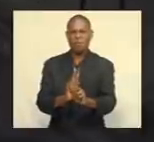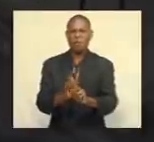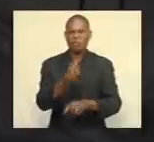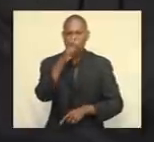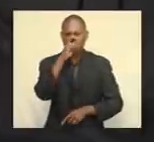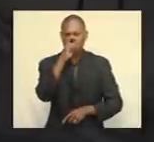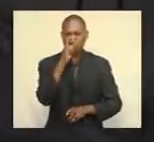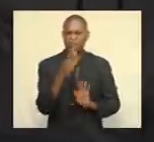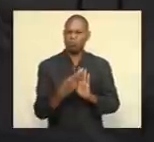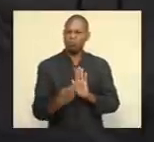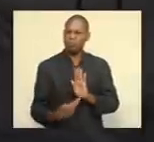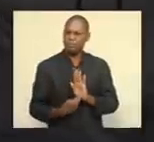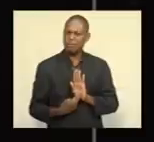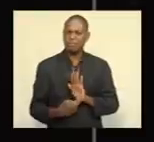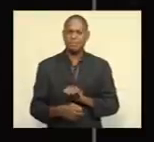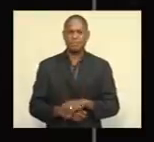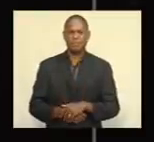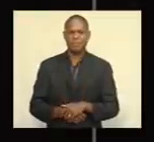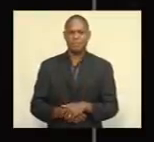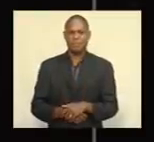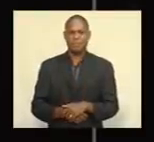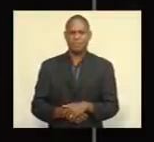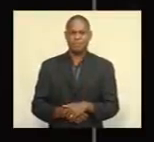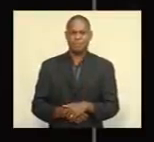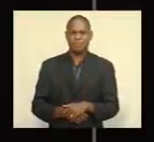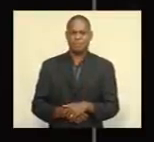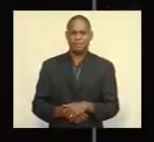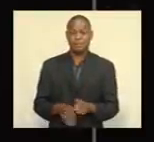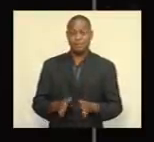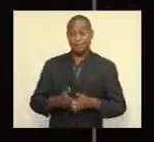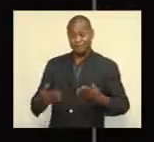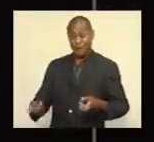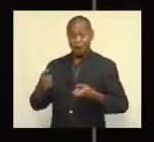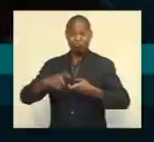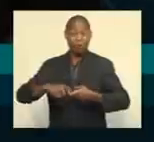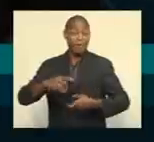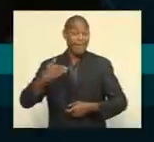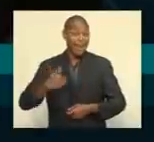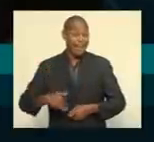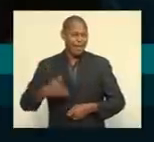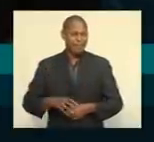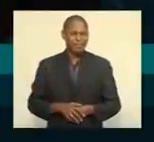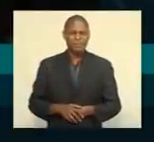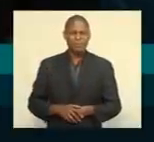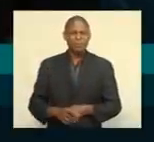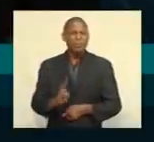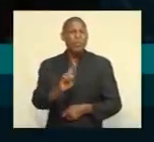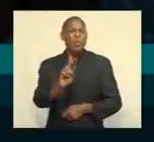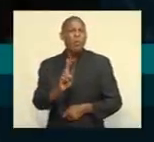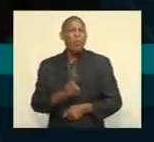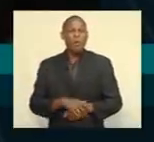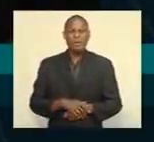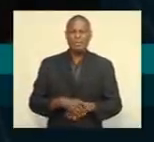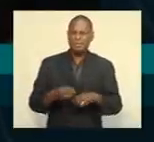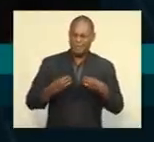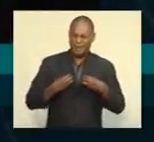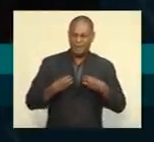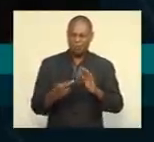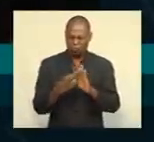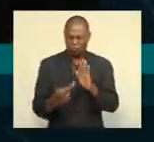Lena Rees, FBC News. And we now join Lena Rees live. Lena, what measures do businesses have to adhere to?